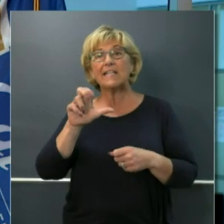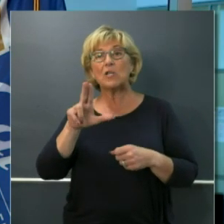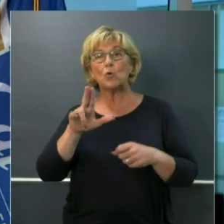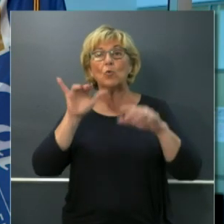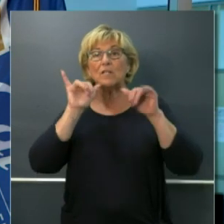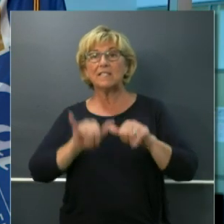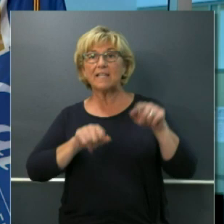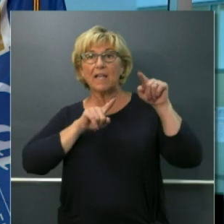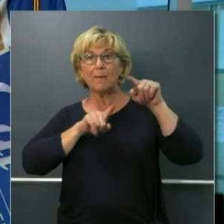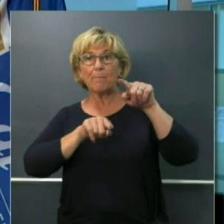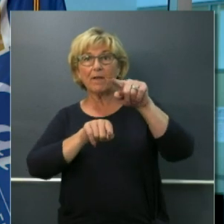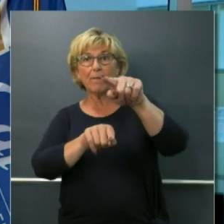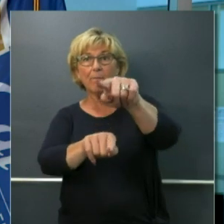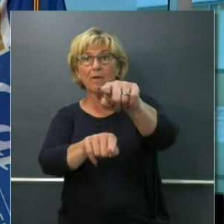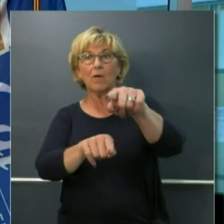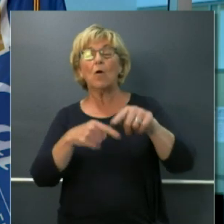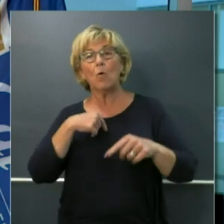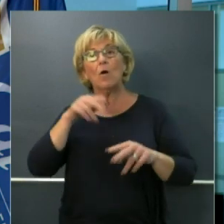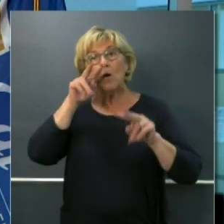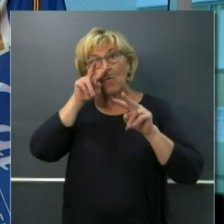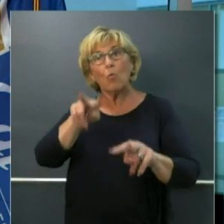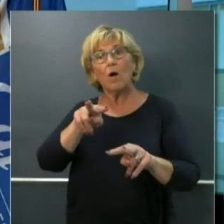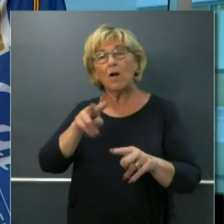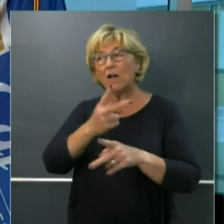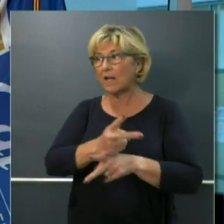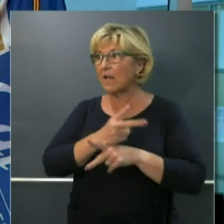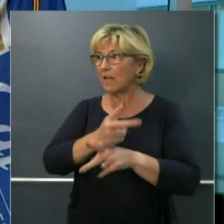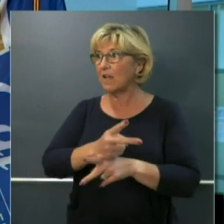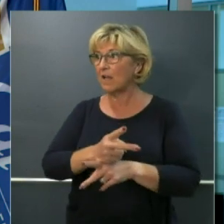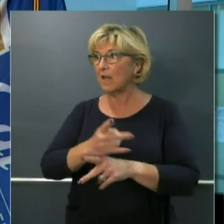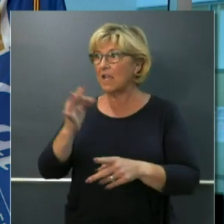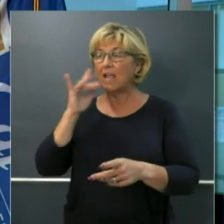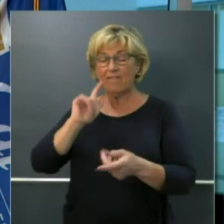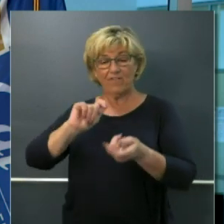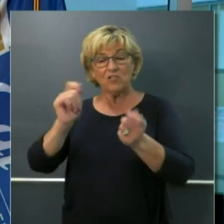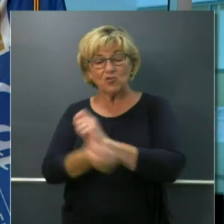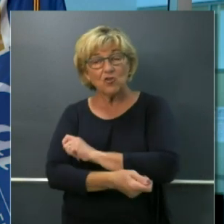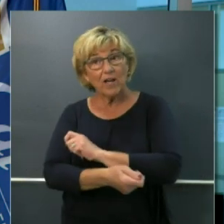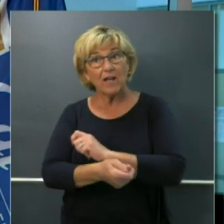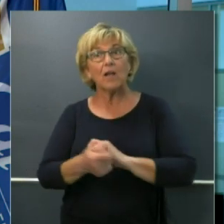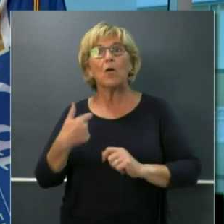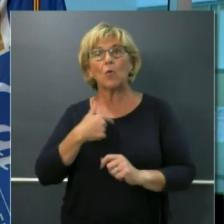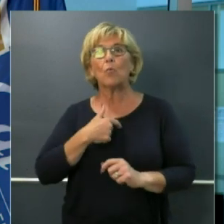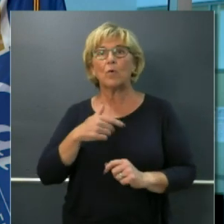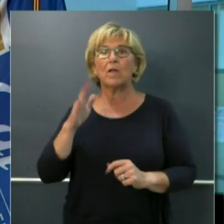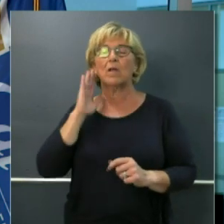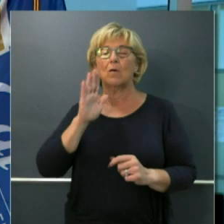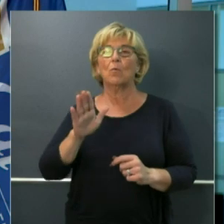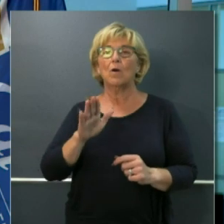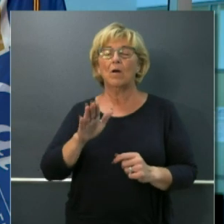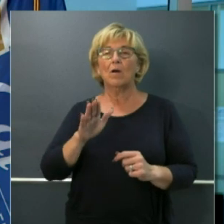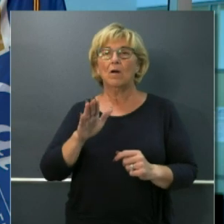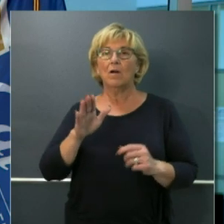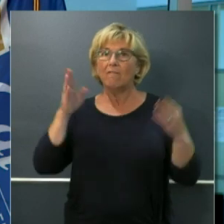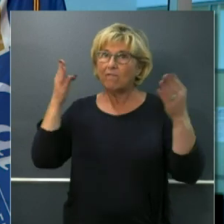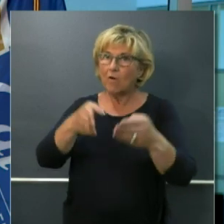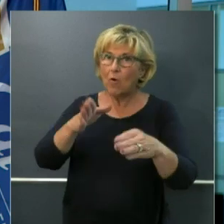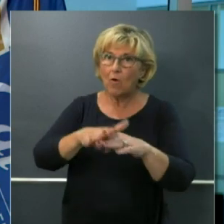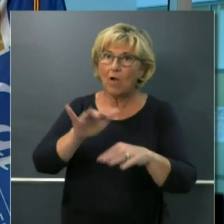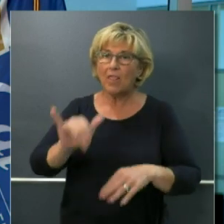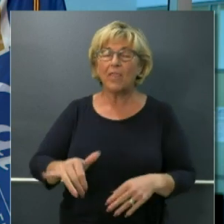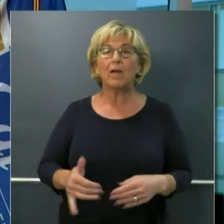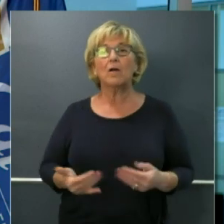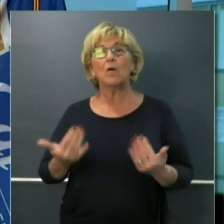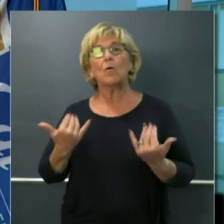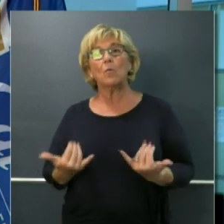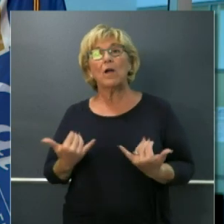as the governor mentioned, we're watching this carefully, and should that change, that will certainly change the way that we talk about our opportunities to move forward. But at this